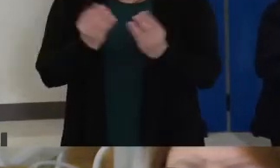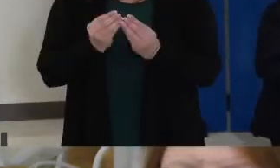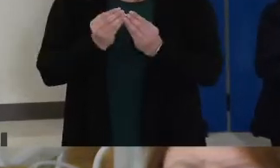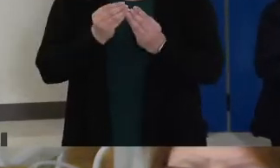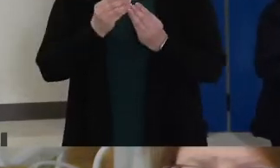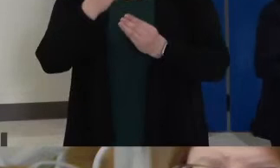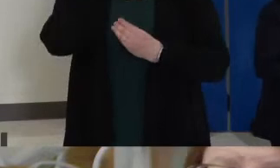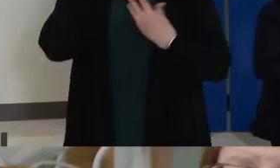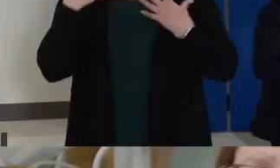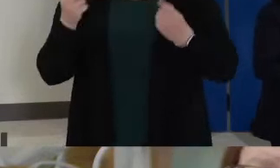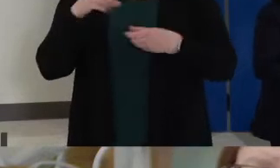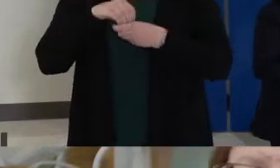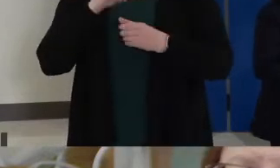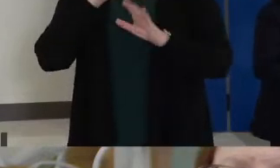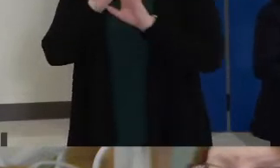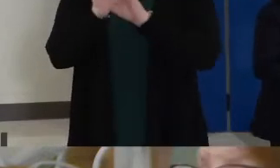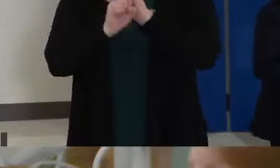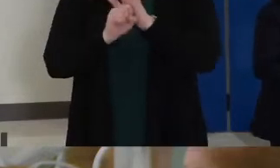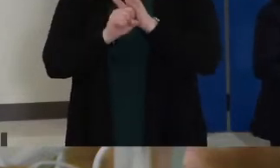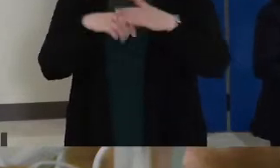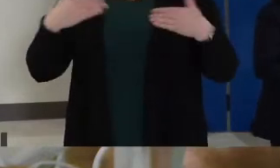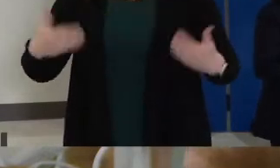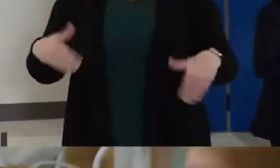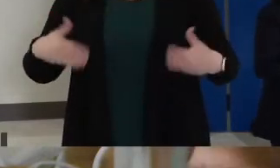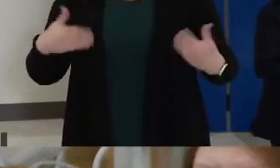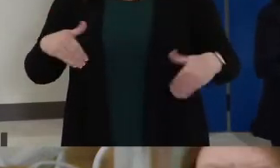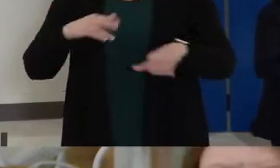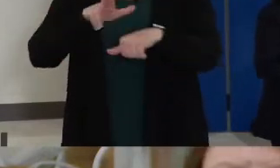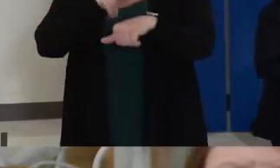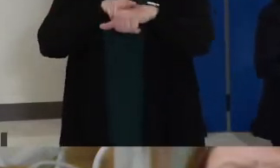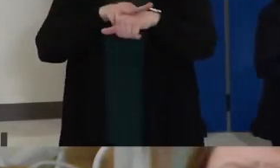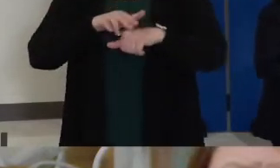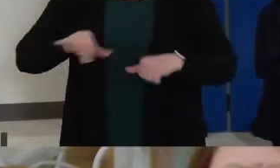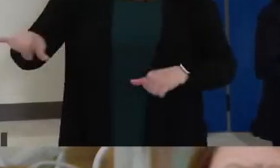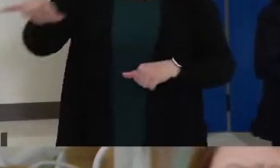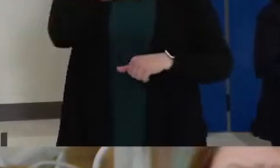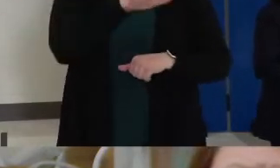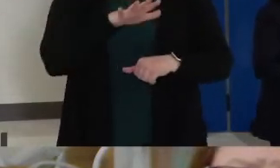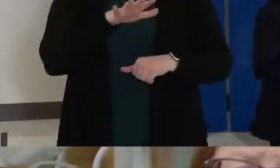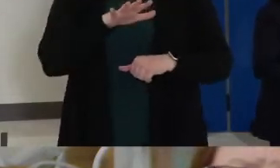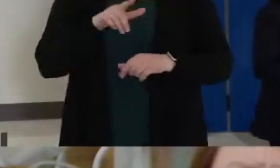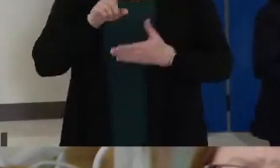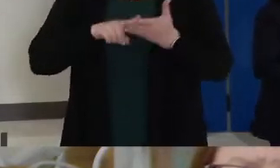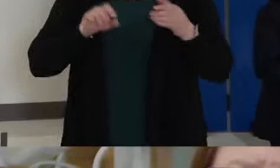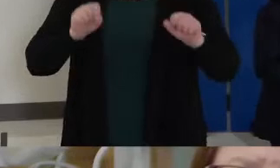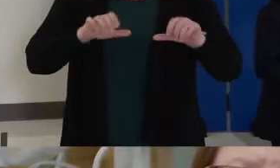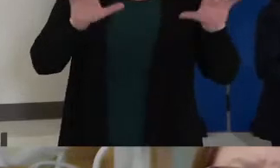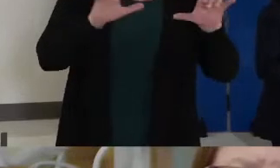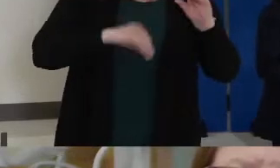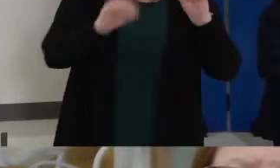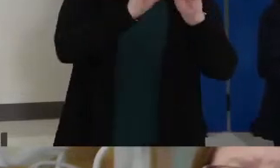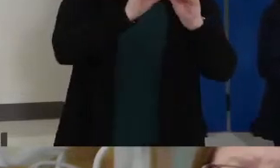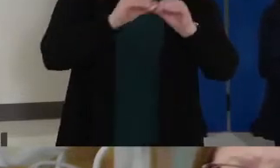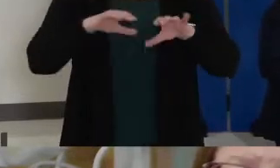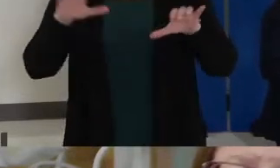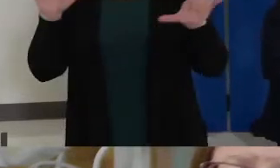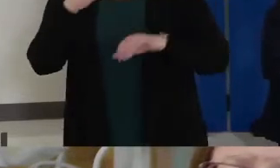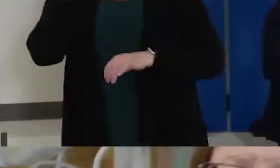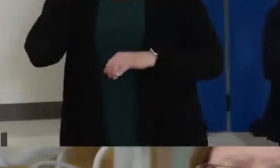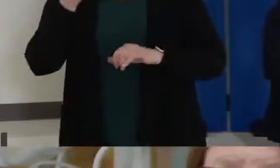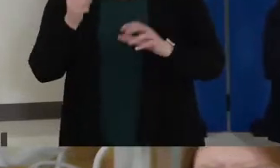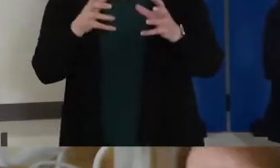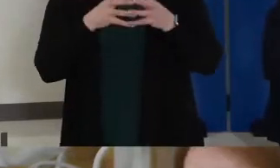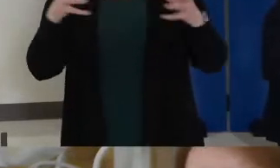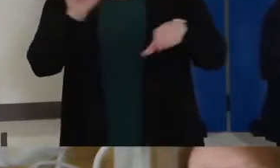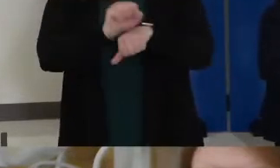health in this state and our nation. The question is, what can we do more and do better? It was noted a lot of the work